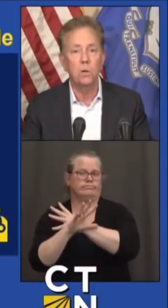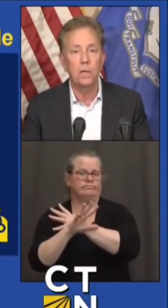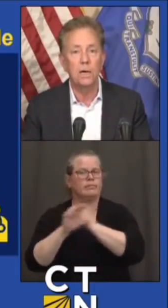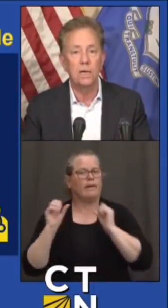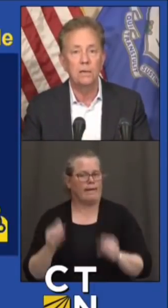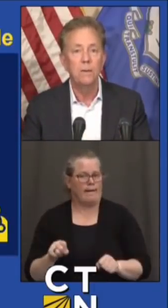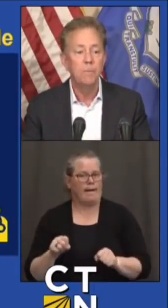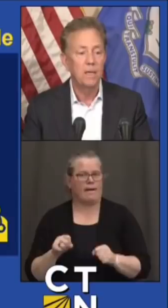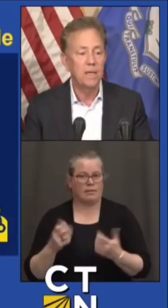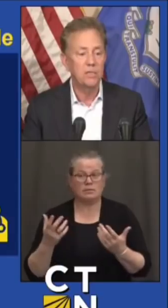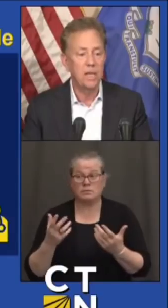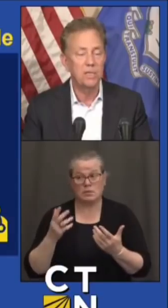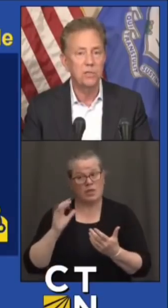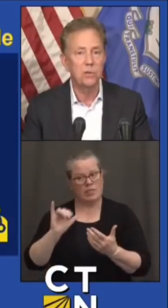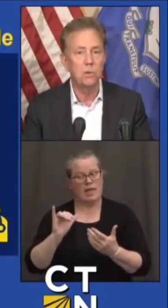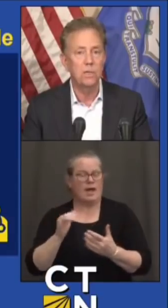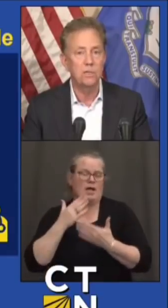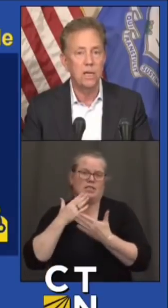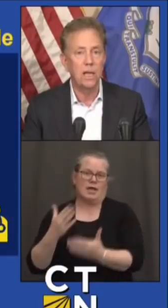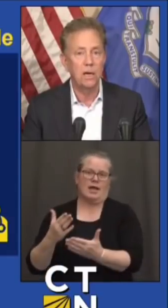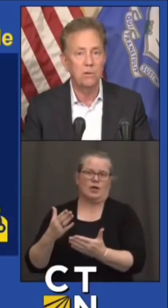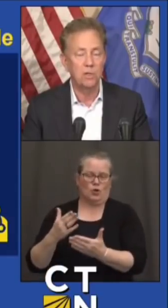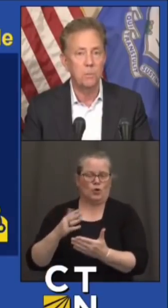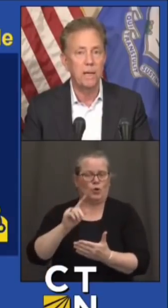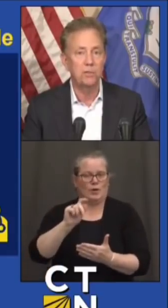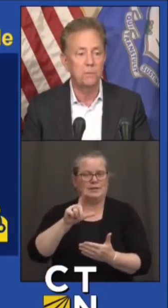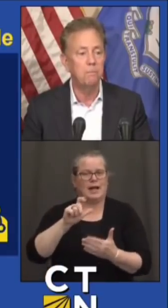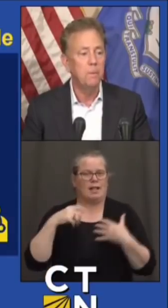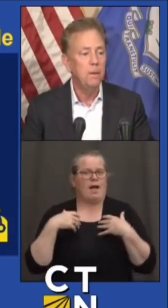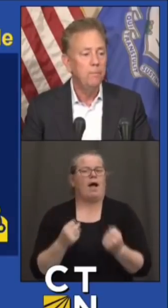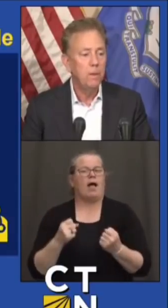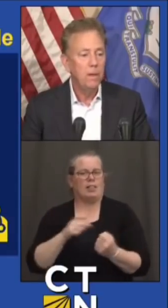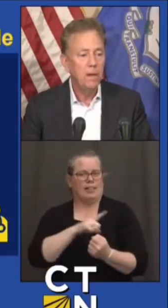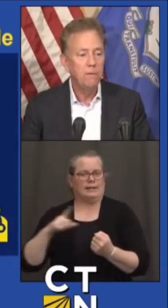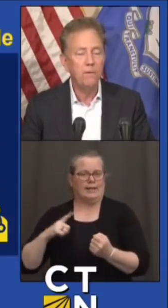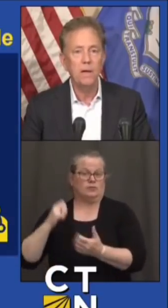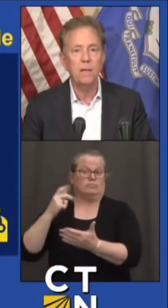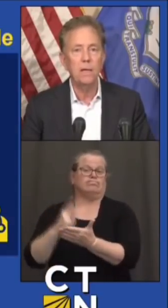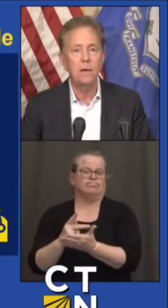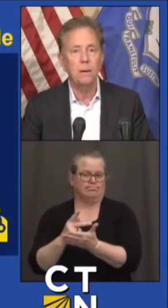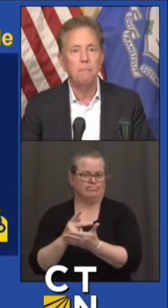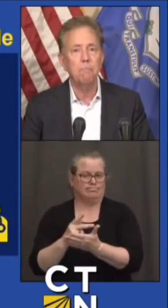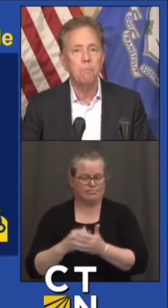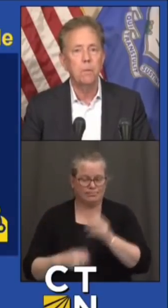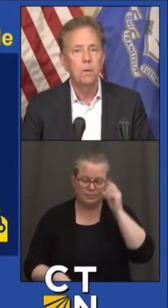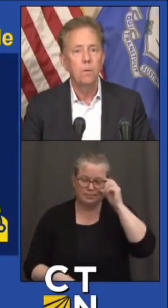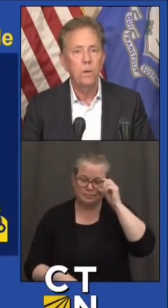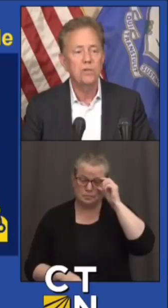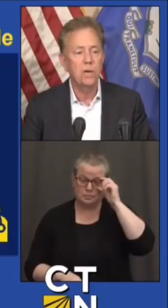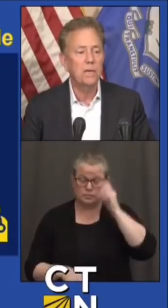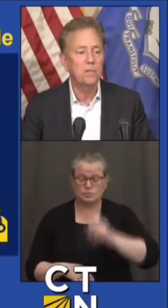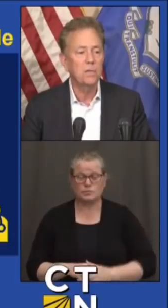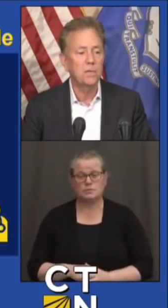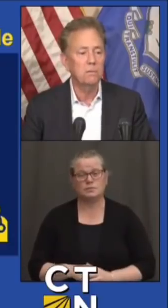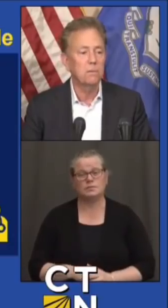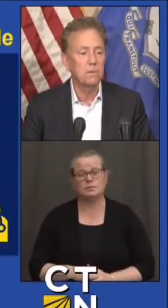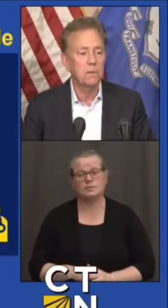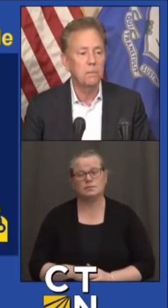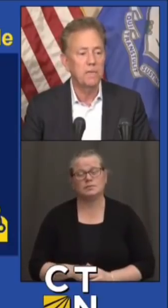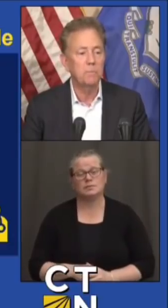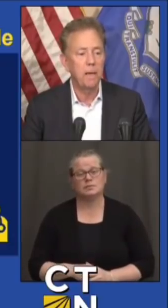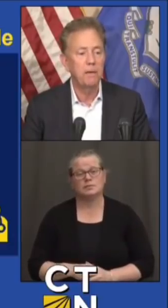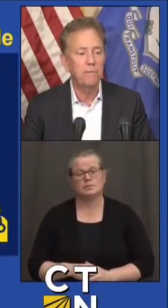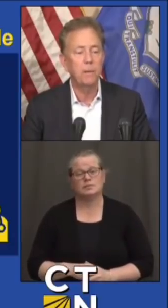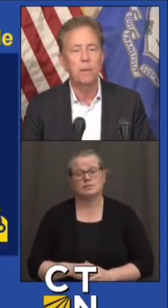done online. And that's thanks to the telehealth expansion. And finally, we signed